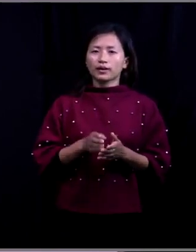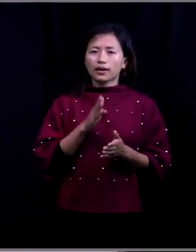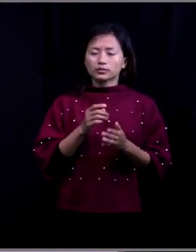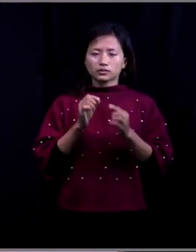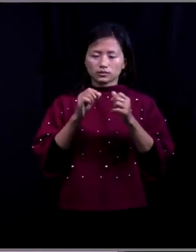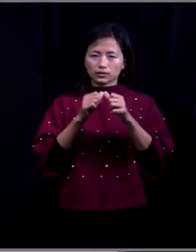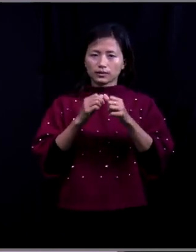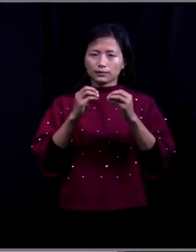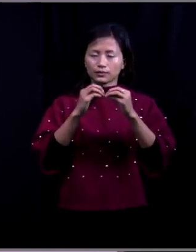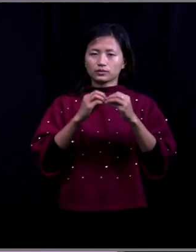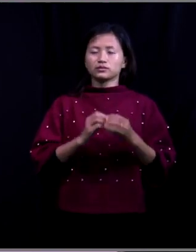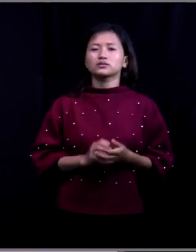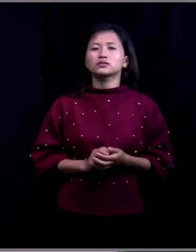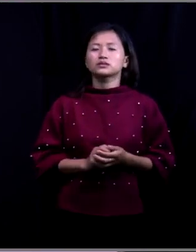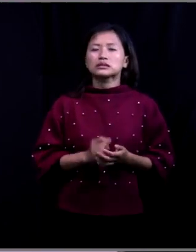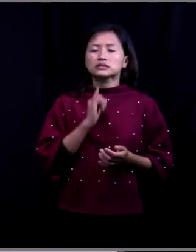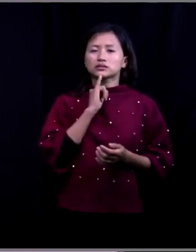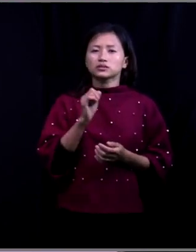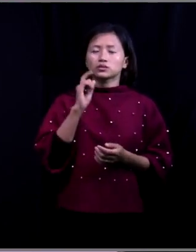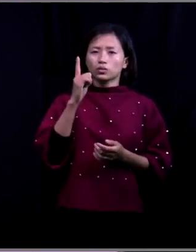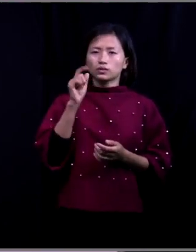of a carbon-12 isotope, it is